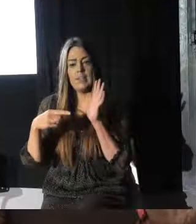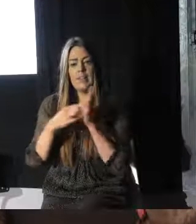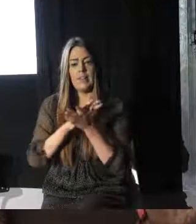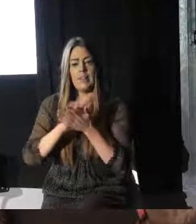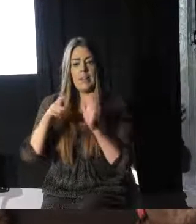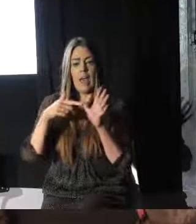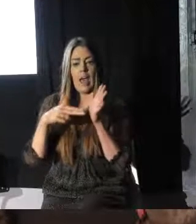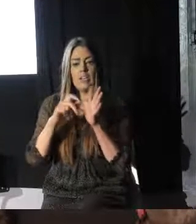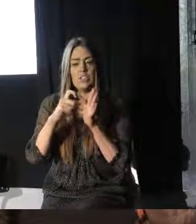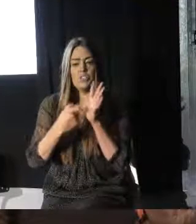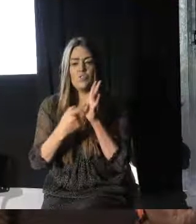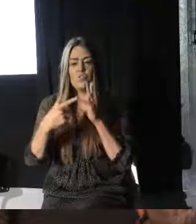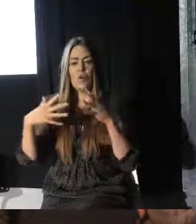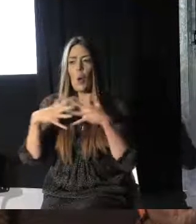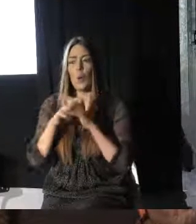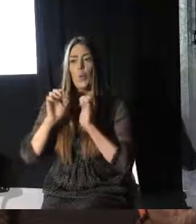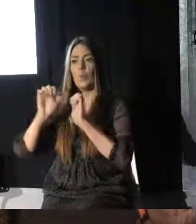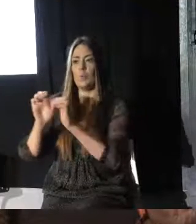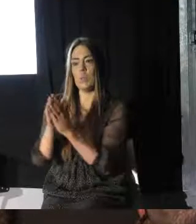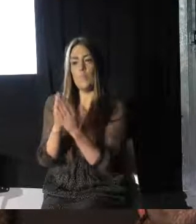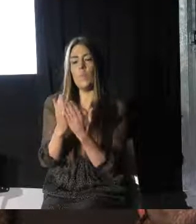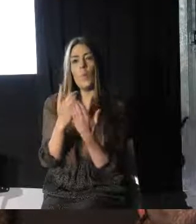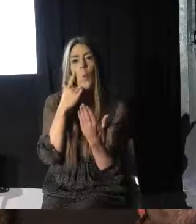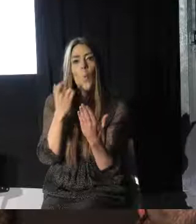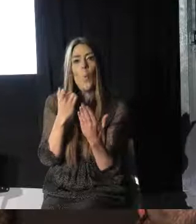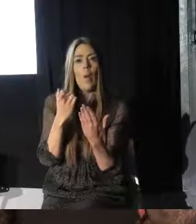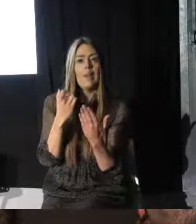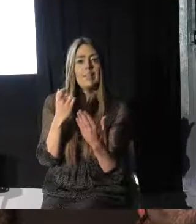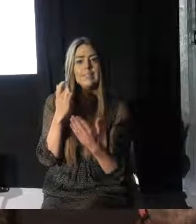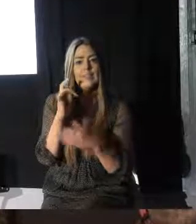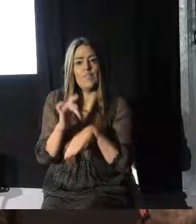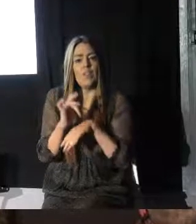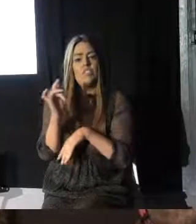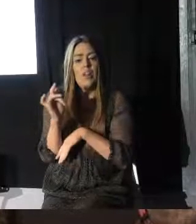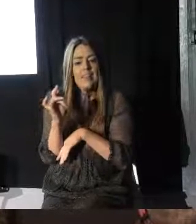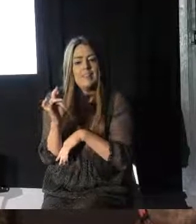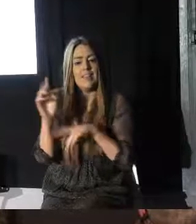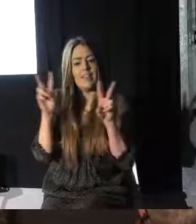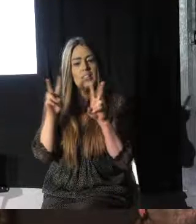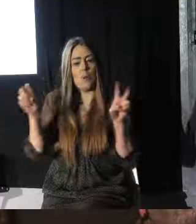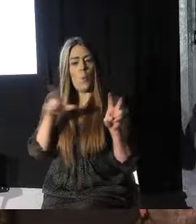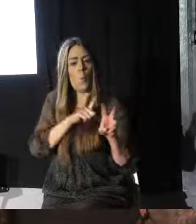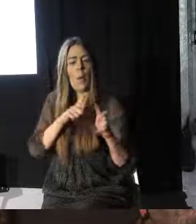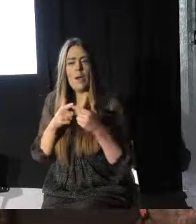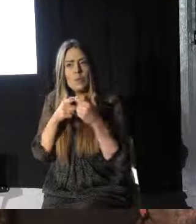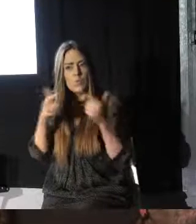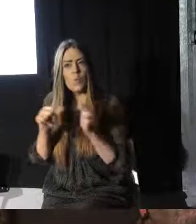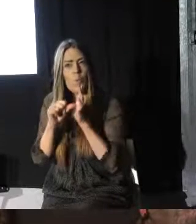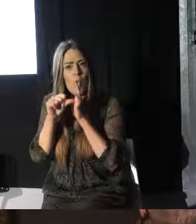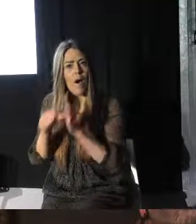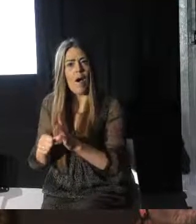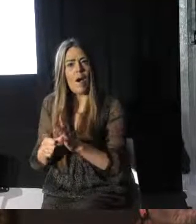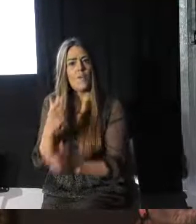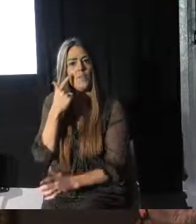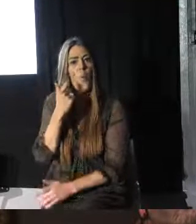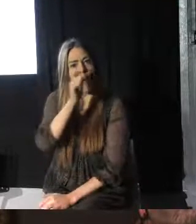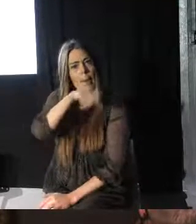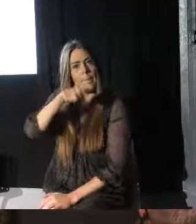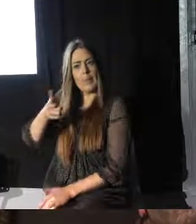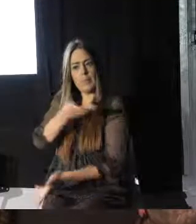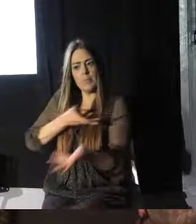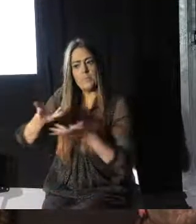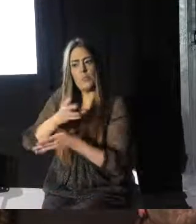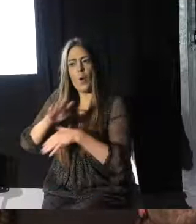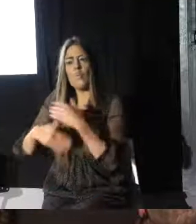D'Angelo's book, White Fragility, the subtitle of which is "Why It's So Hard for White People to Talk